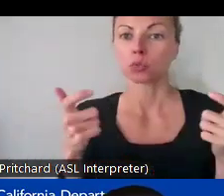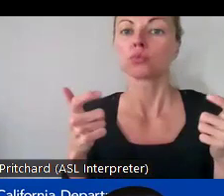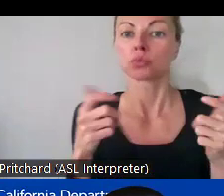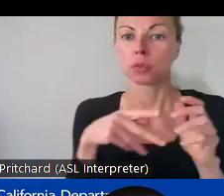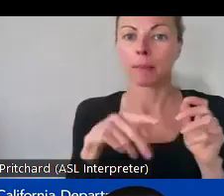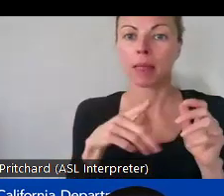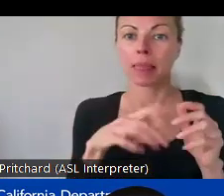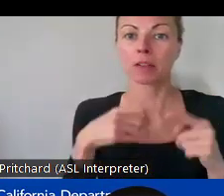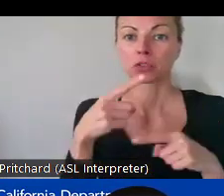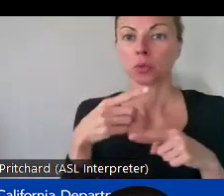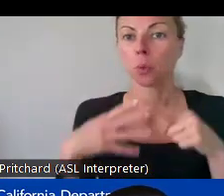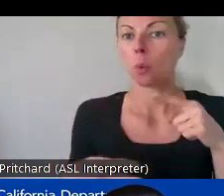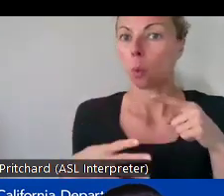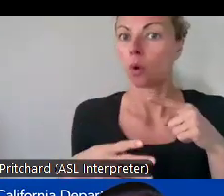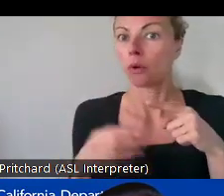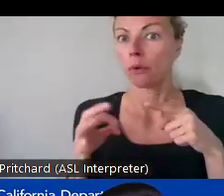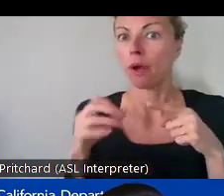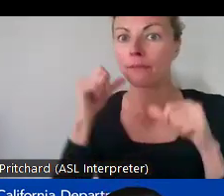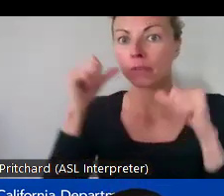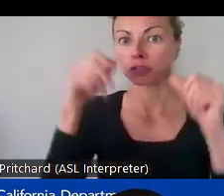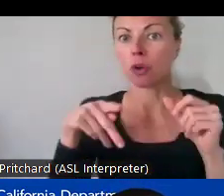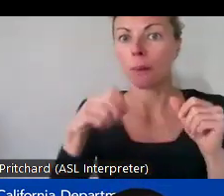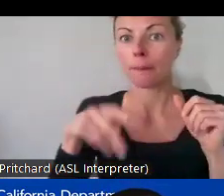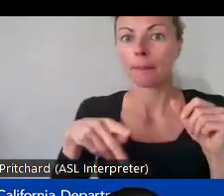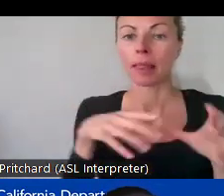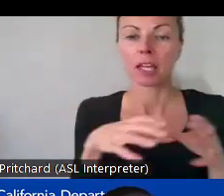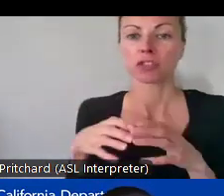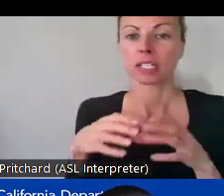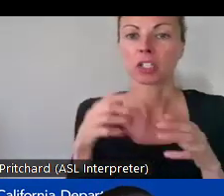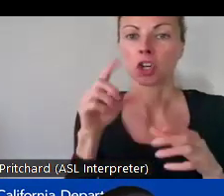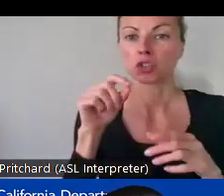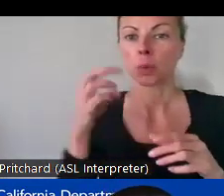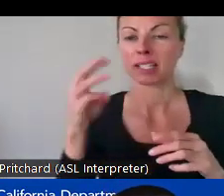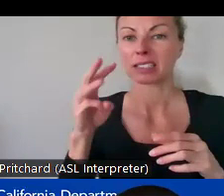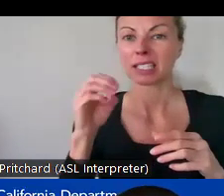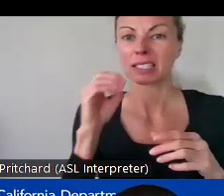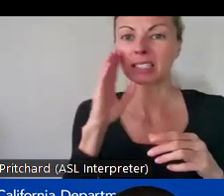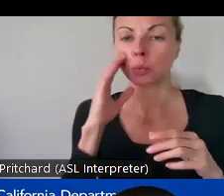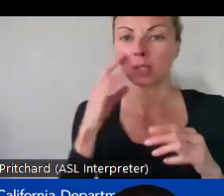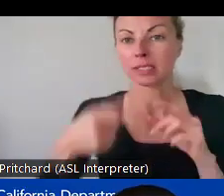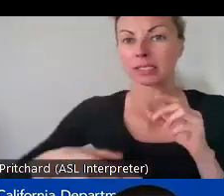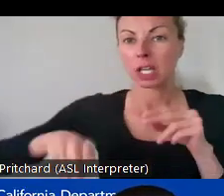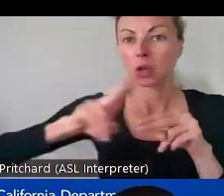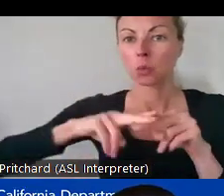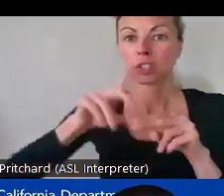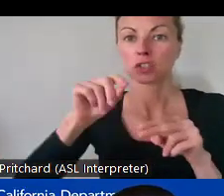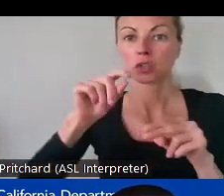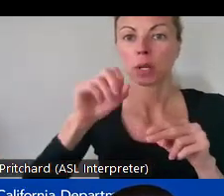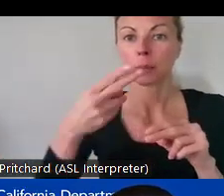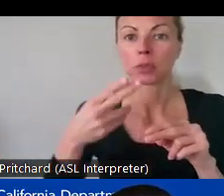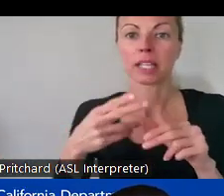about a quarter of the older adult population. By 2060, this will increase to about 40%. The Asian, Black, Pacific